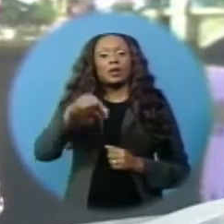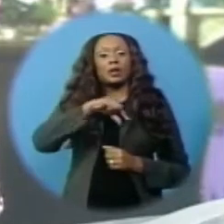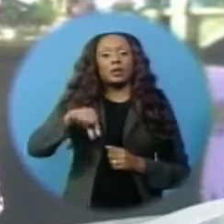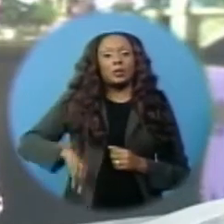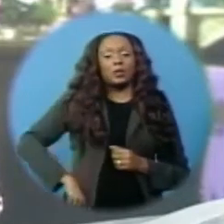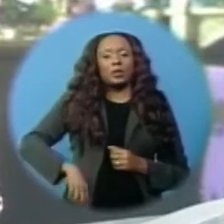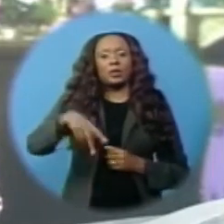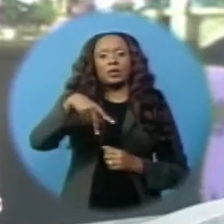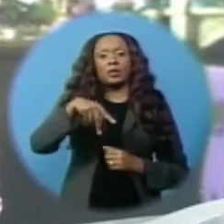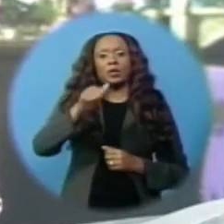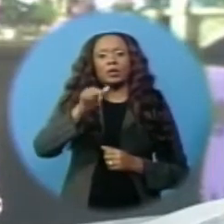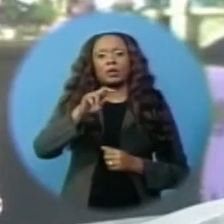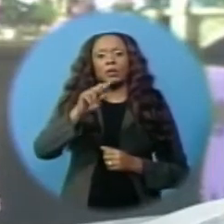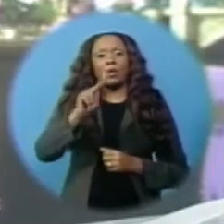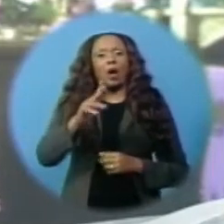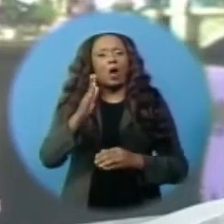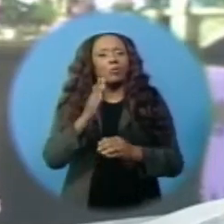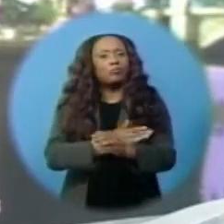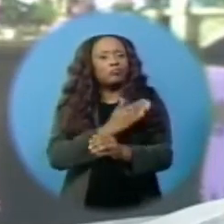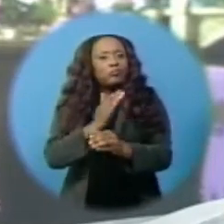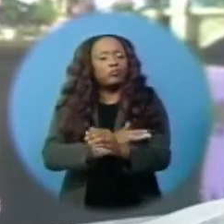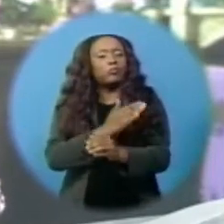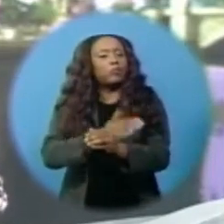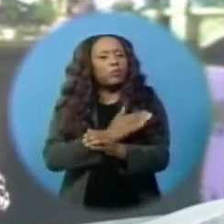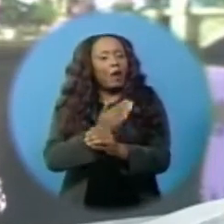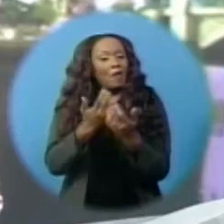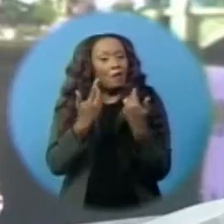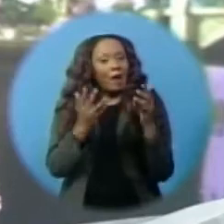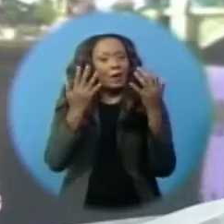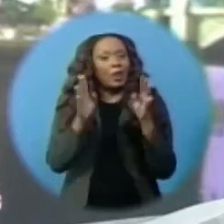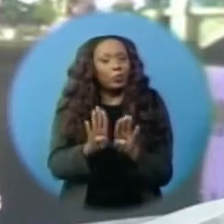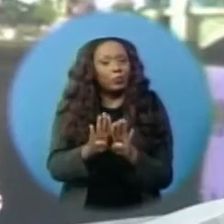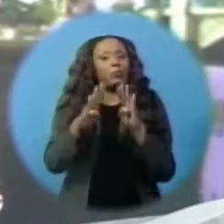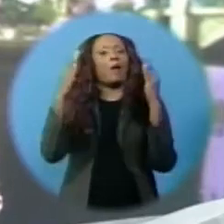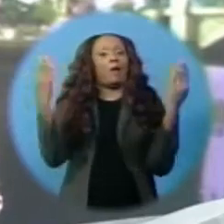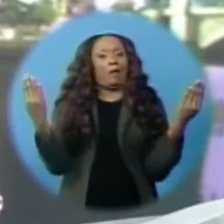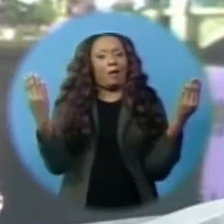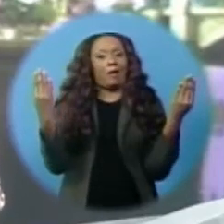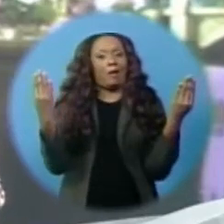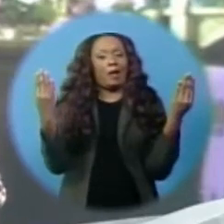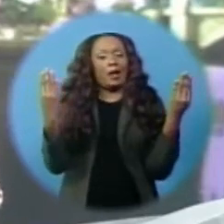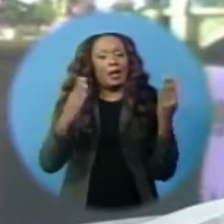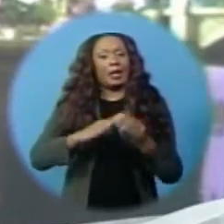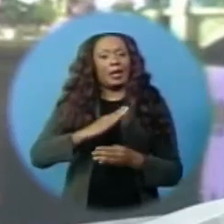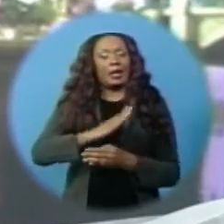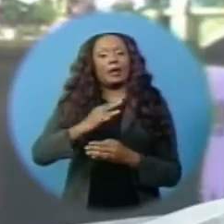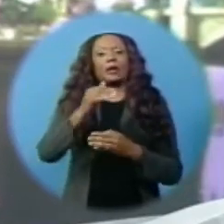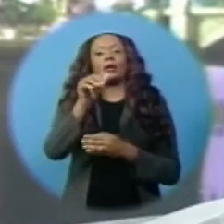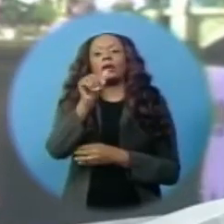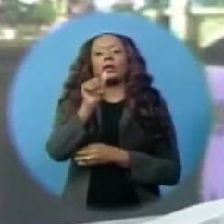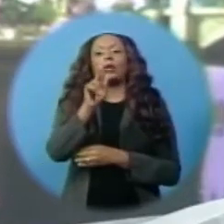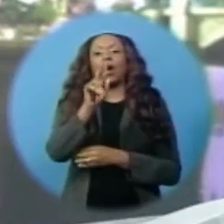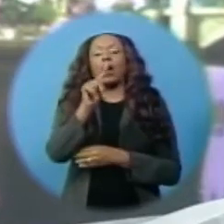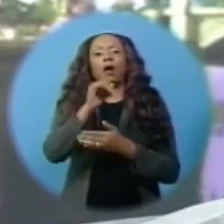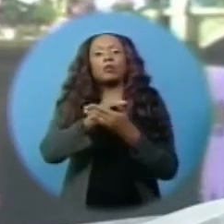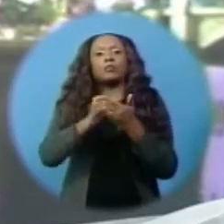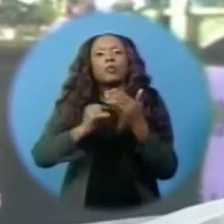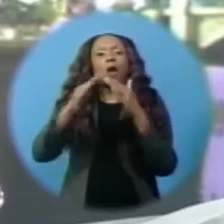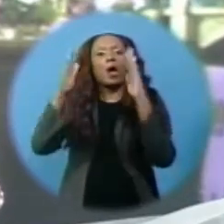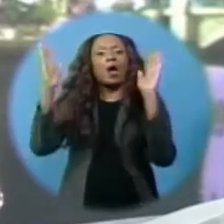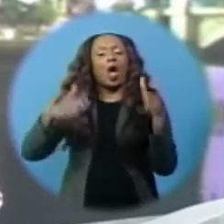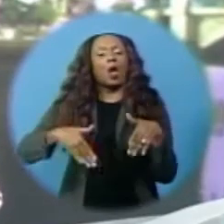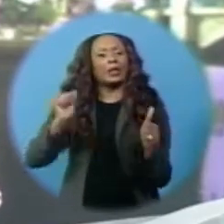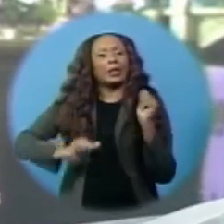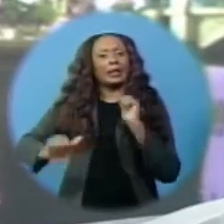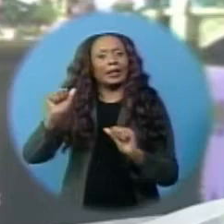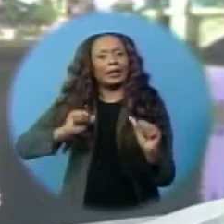been restored and is now officially opened. It's Queen's Park House, home to the iconic Daphne Joseph Hackett Theatre